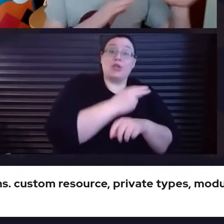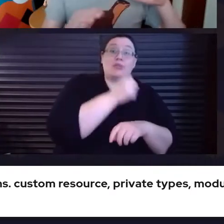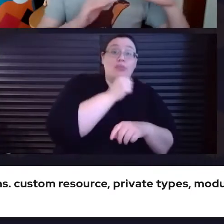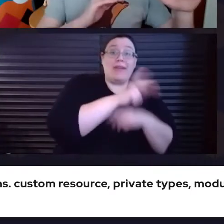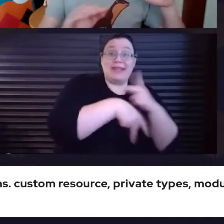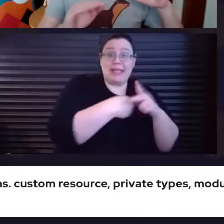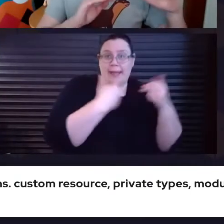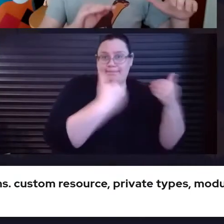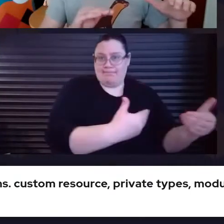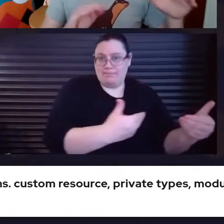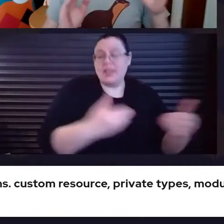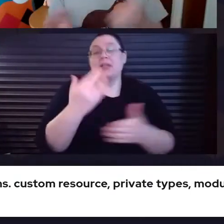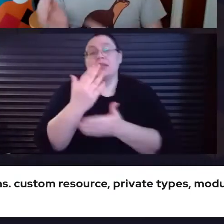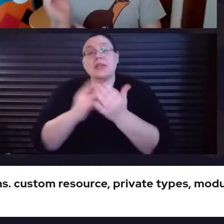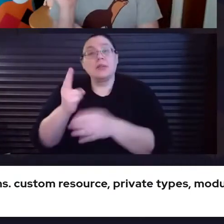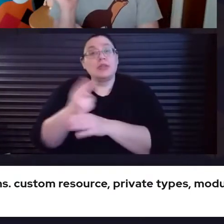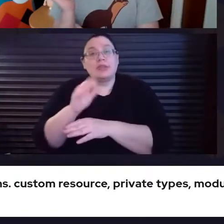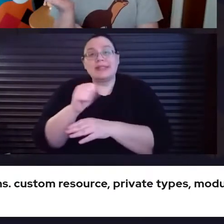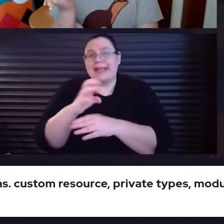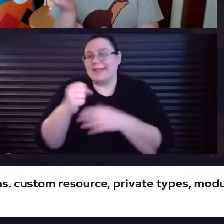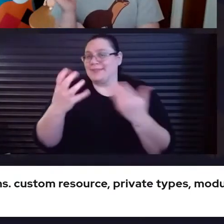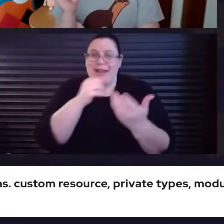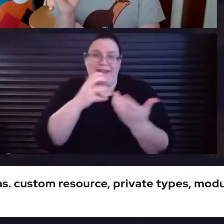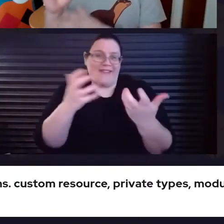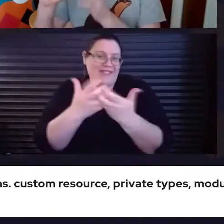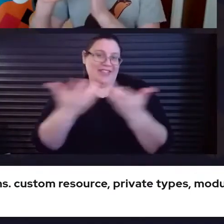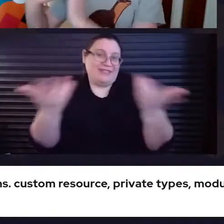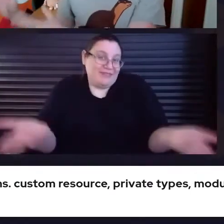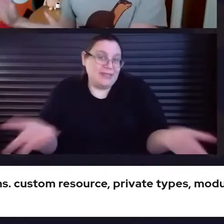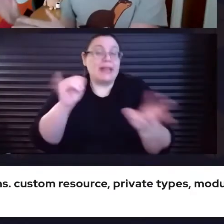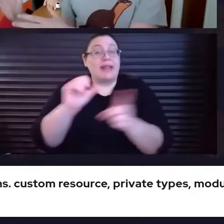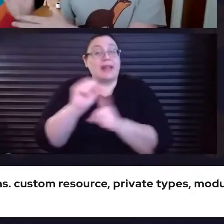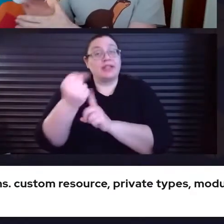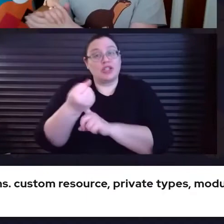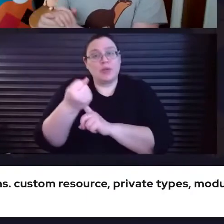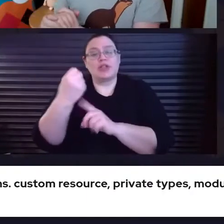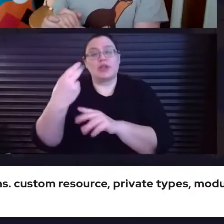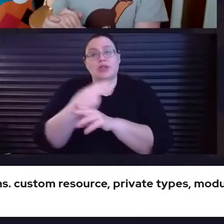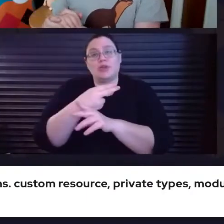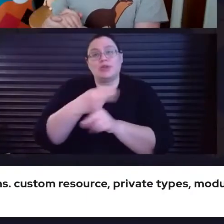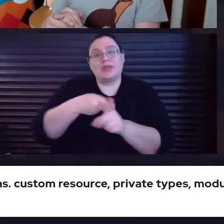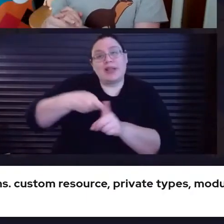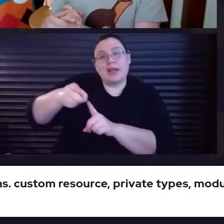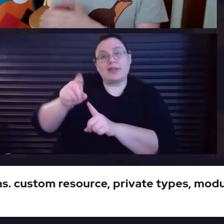some use cases where they might not fit yet. In that case, you can go for custom resources.